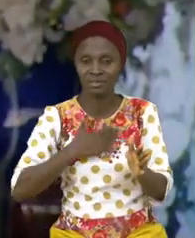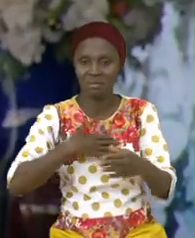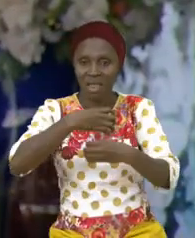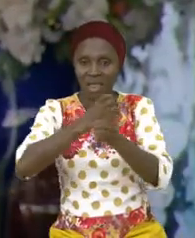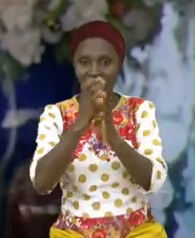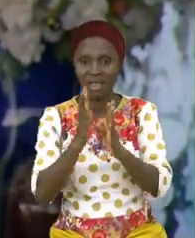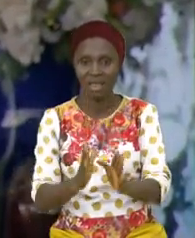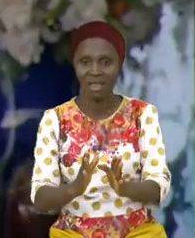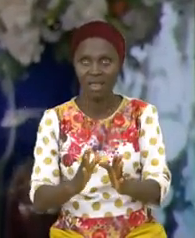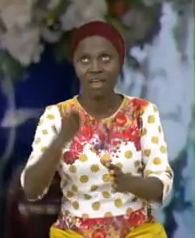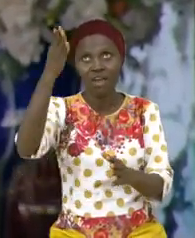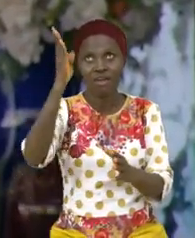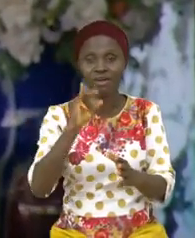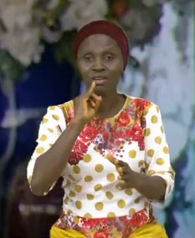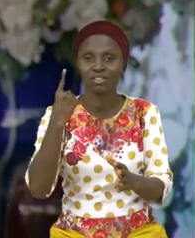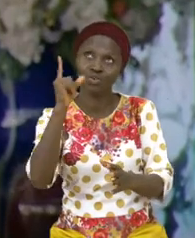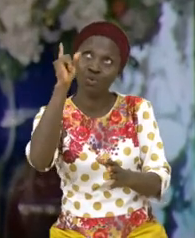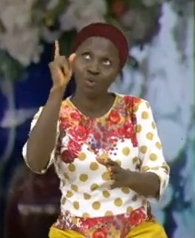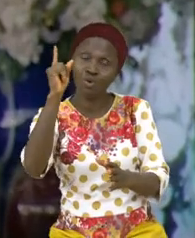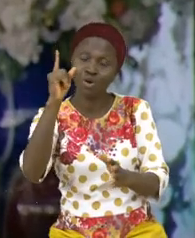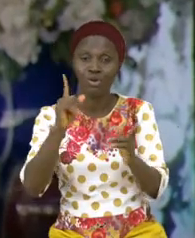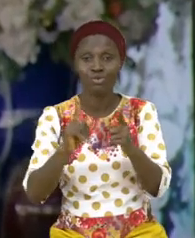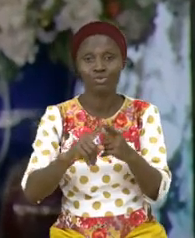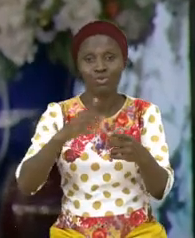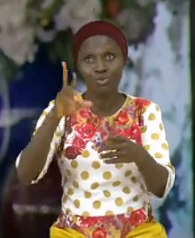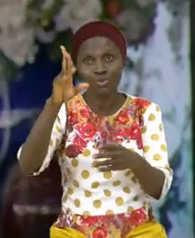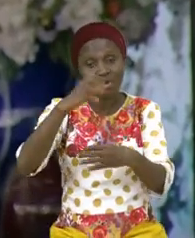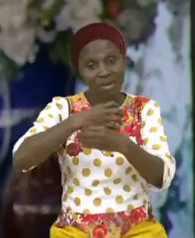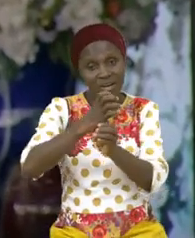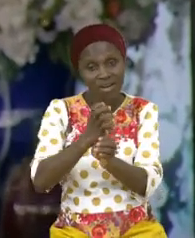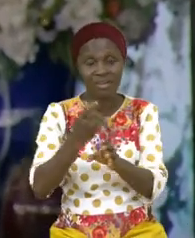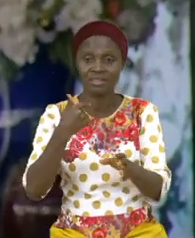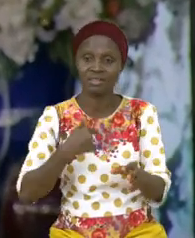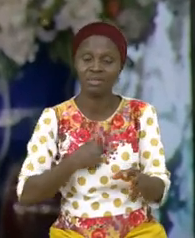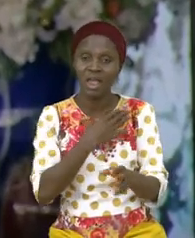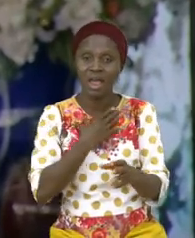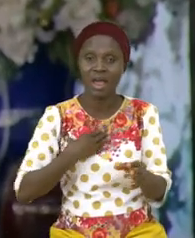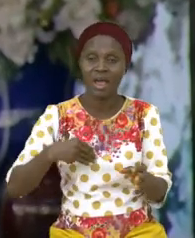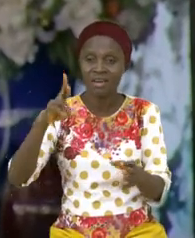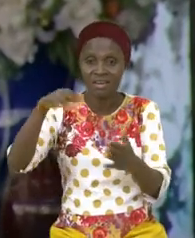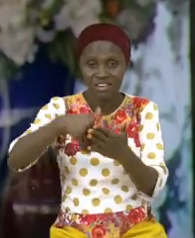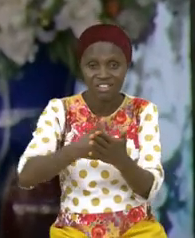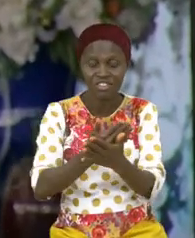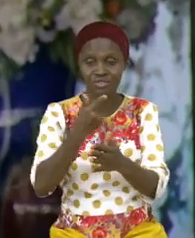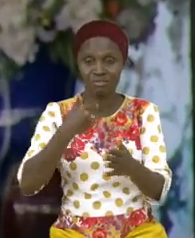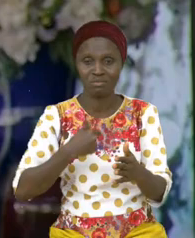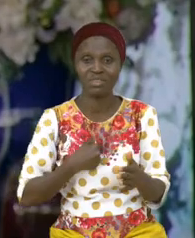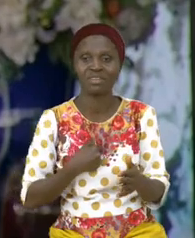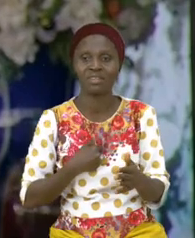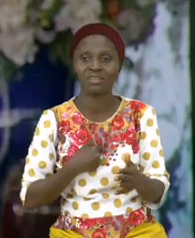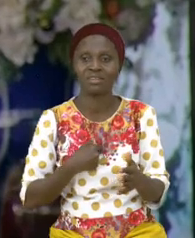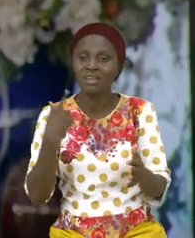And God is the one to recreate me and to refashion me and to remodel me.